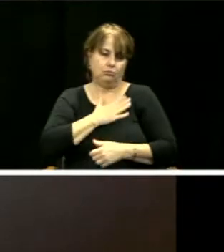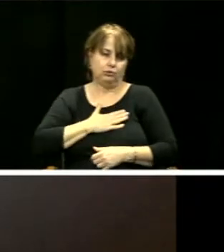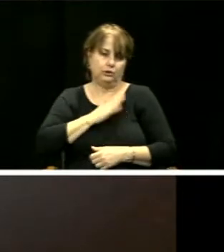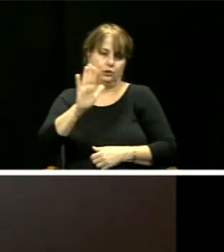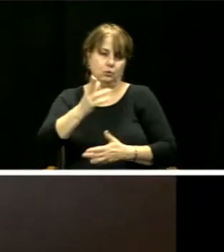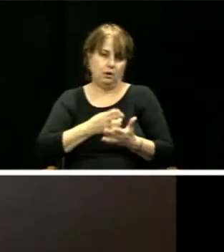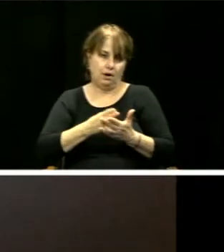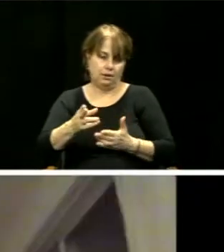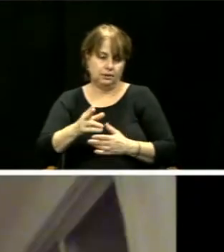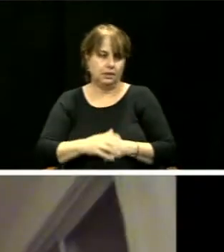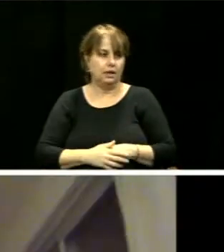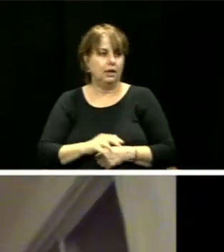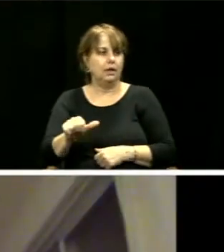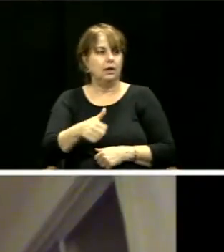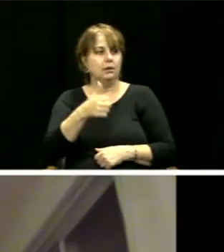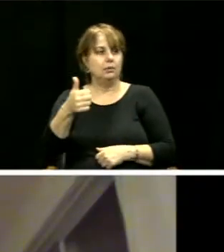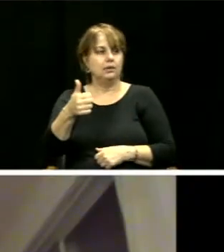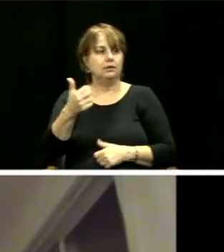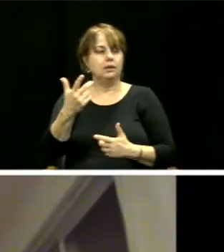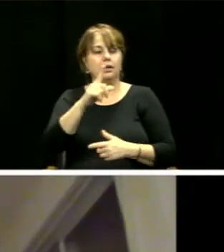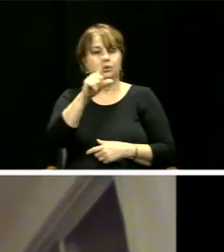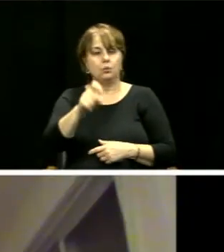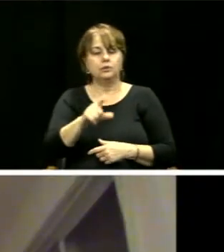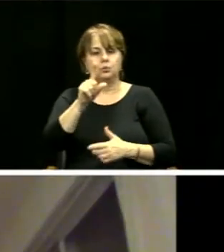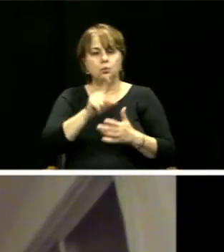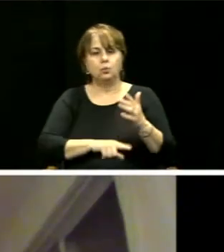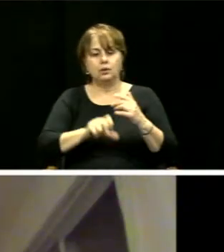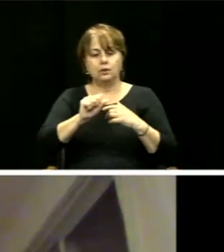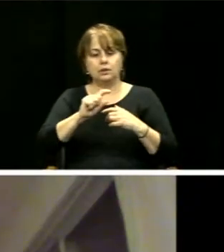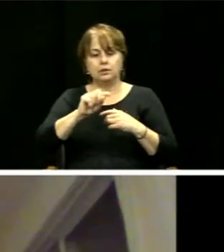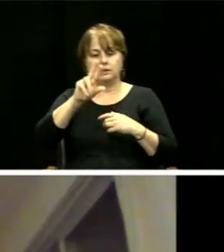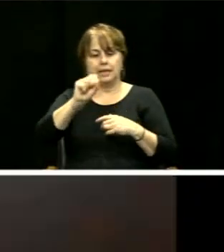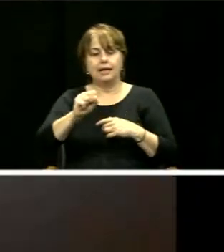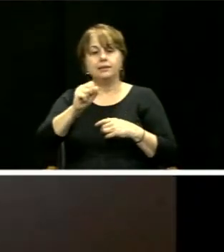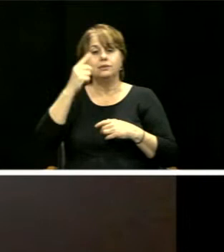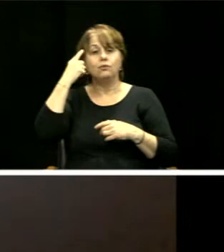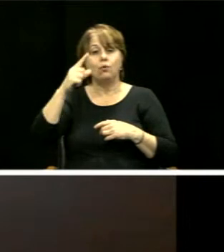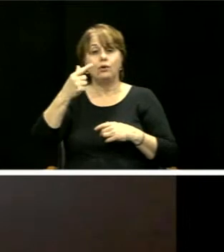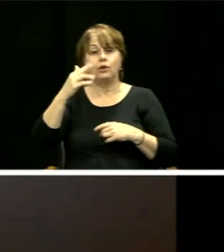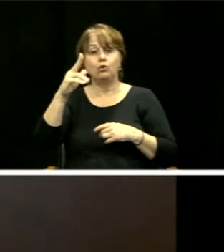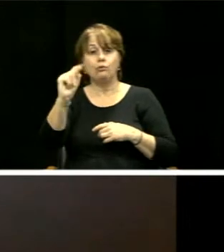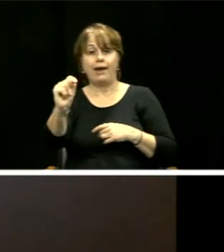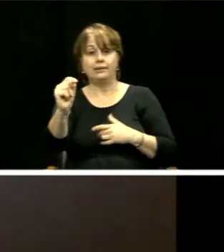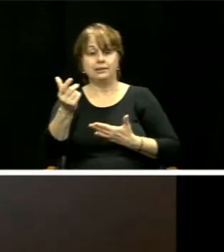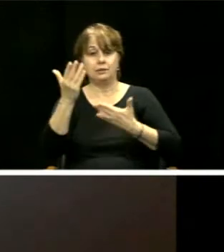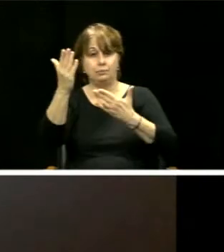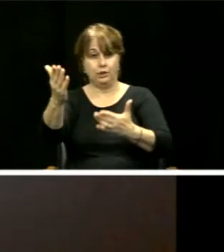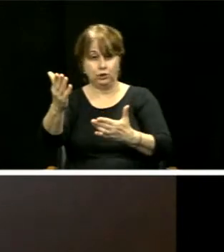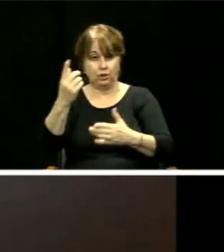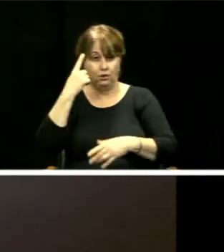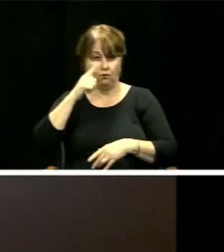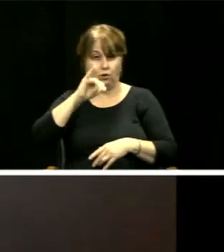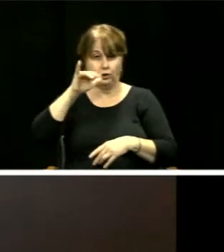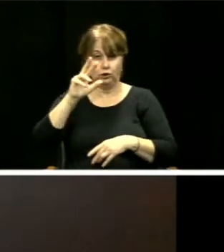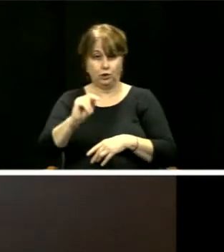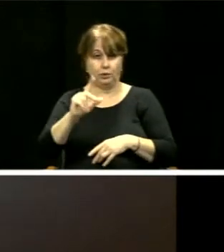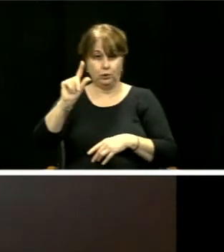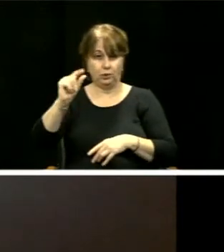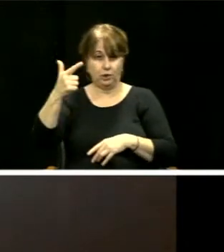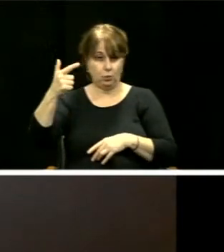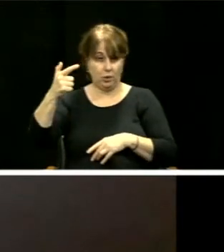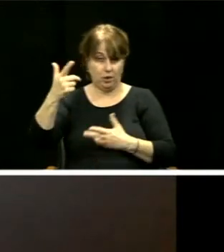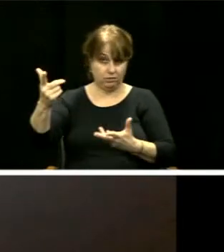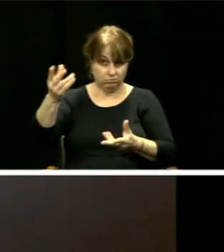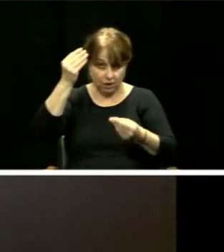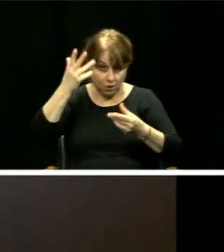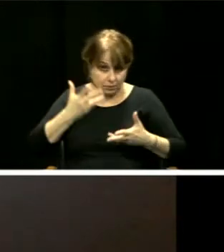other questions I have for you is, what's the status of that grant submission from January of 2021? Can you update us